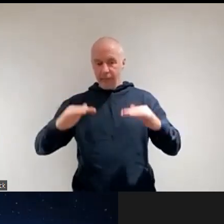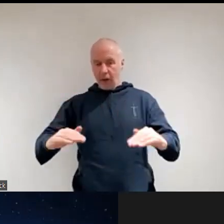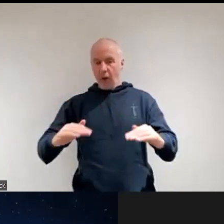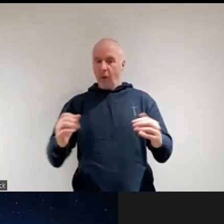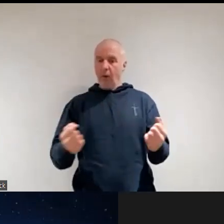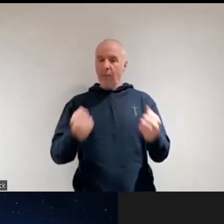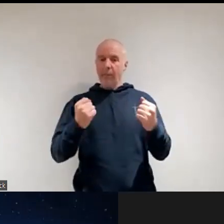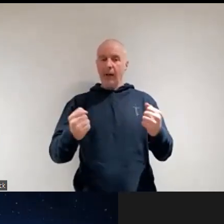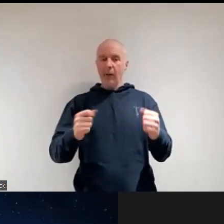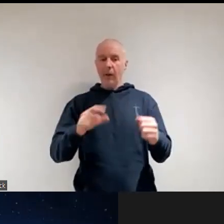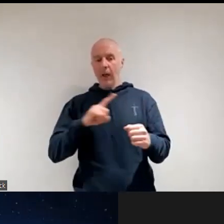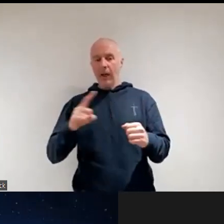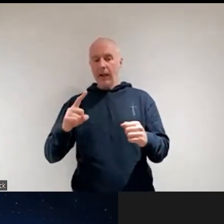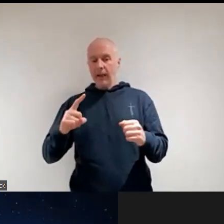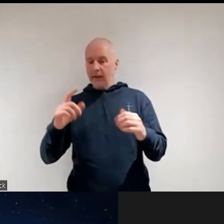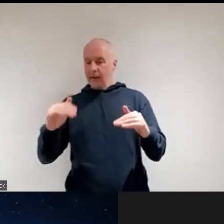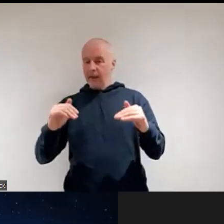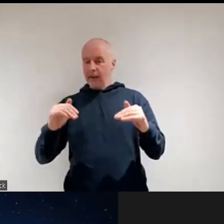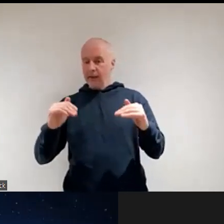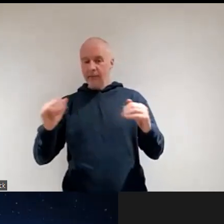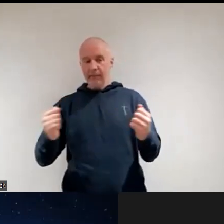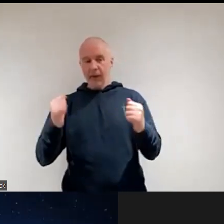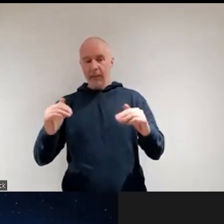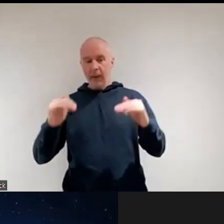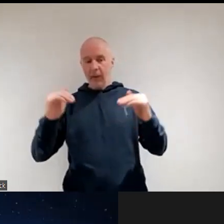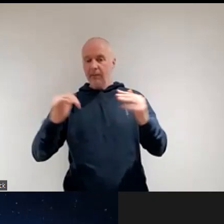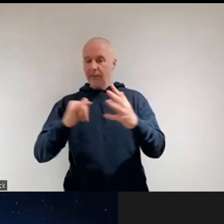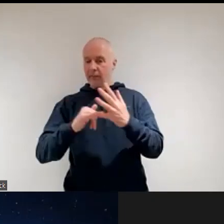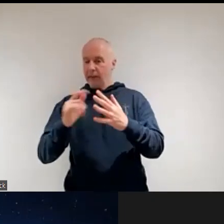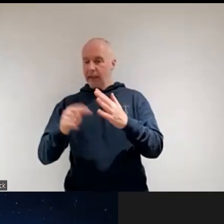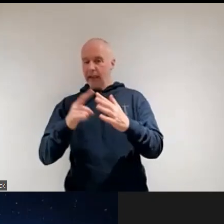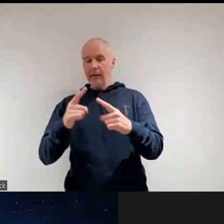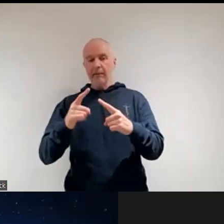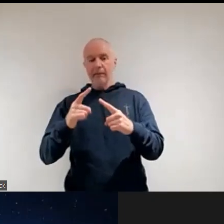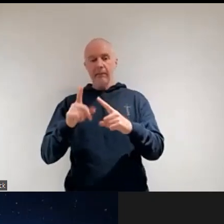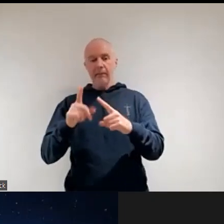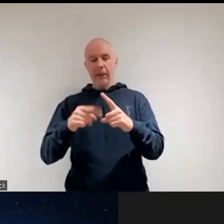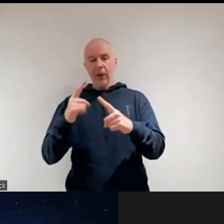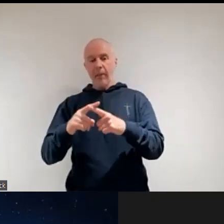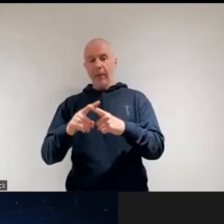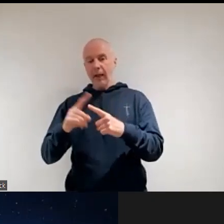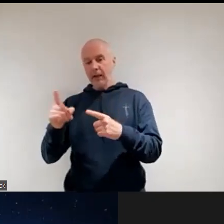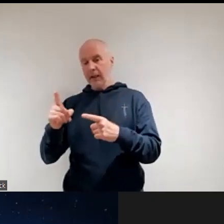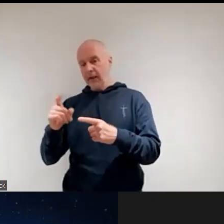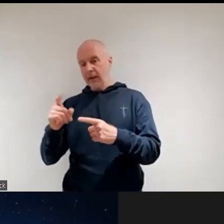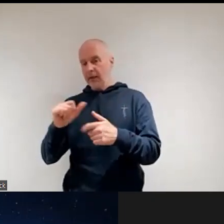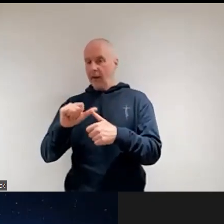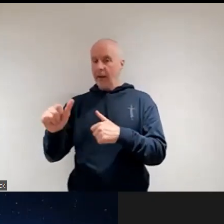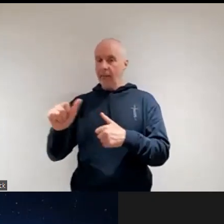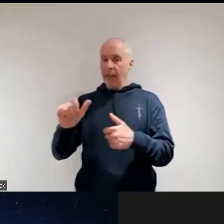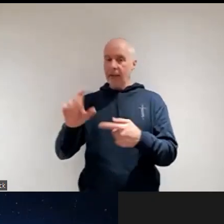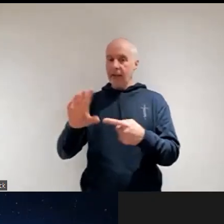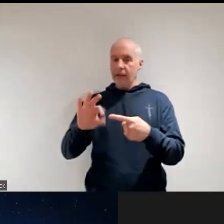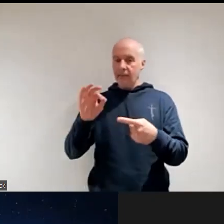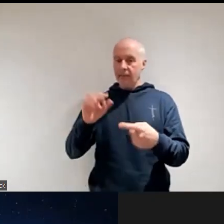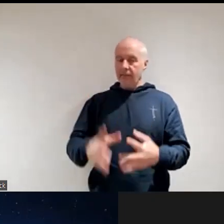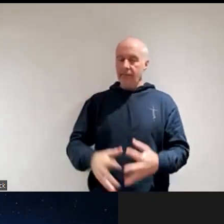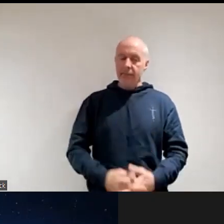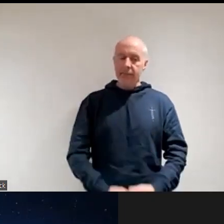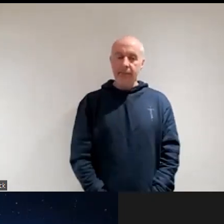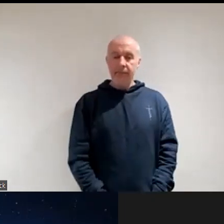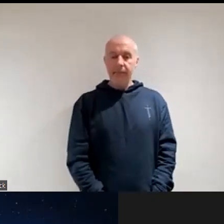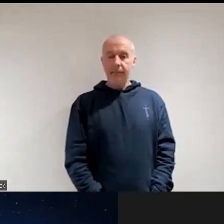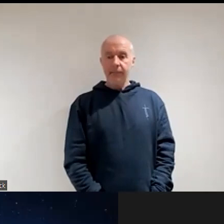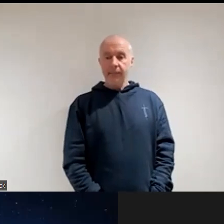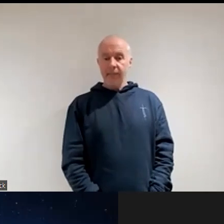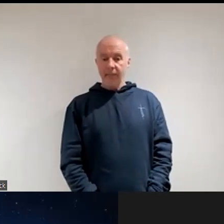of the power come with it, silicon carbide and IGBT are still the best choice. Really interesting. Thank you, Tianning. That